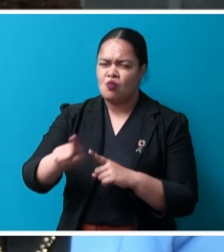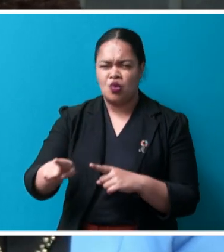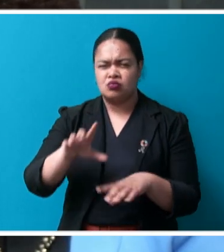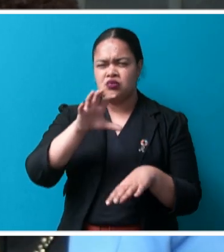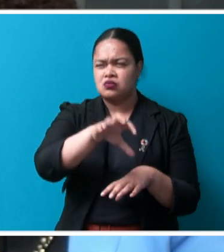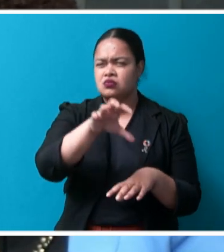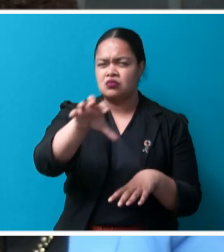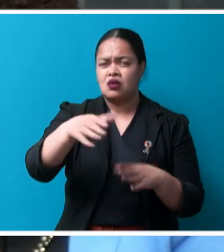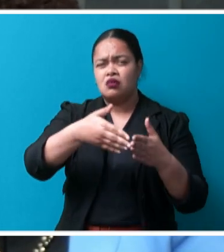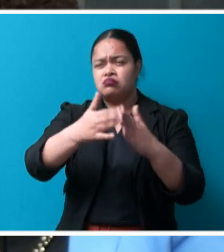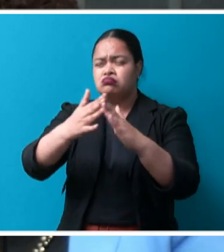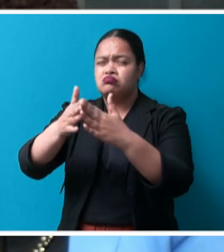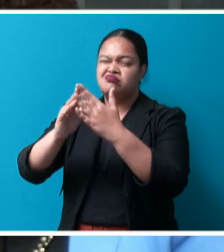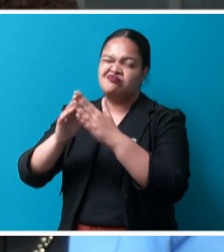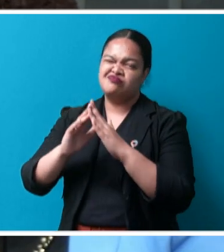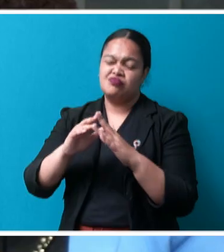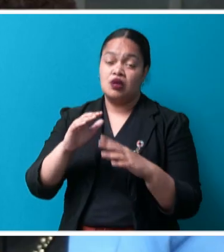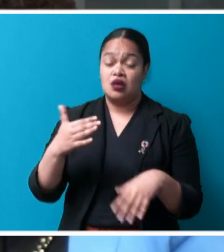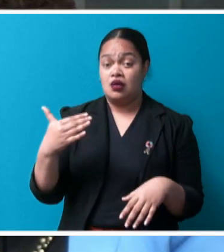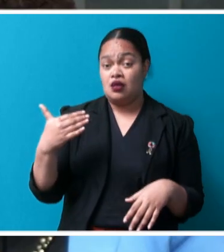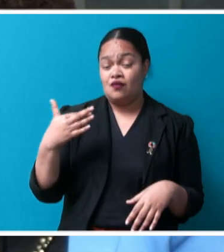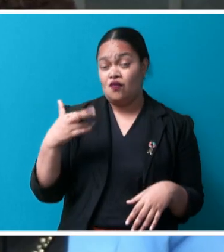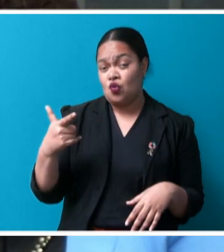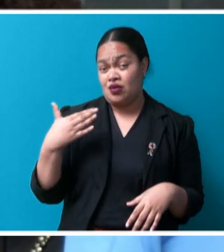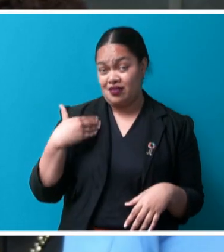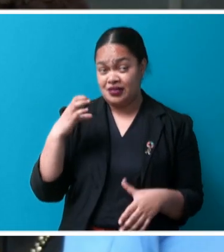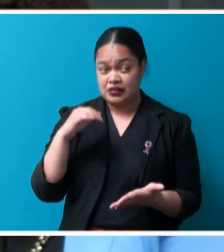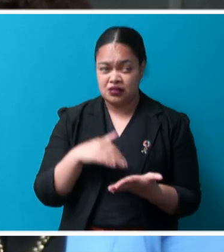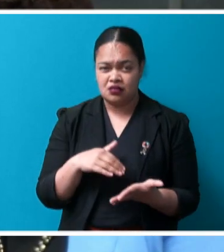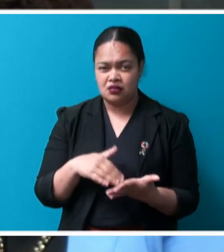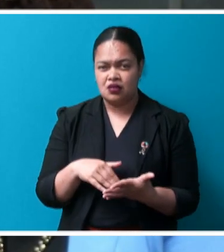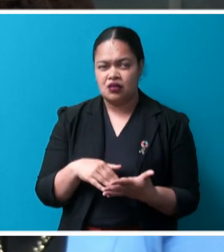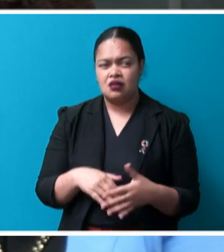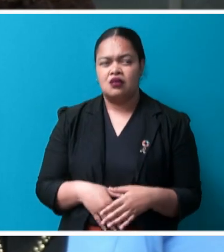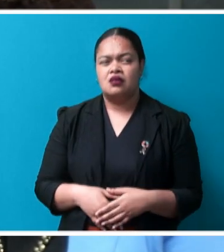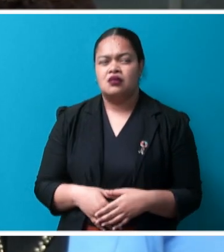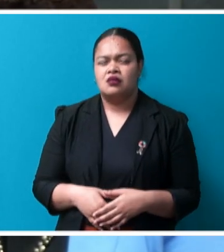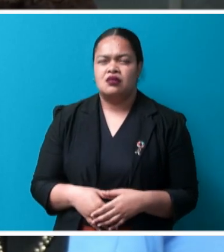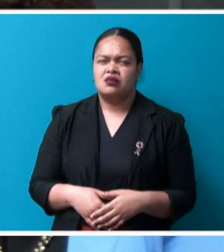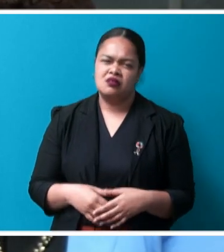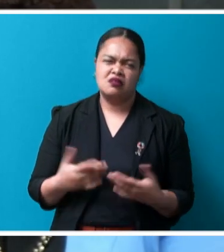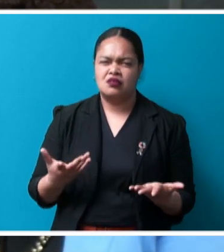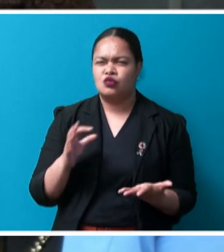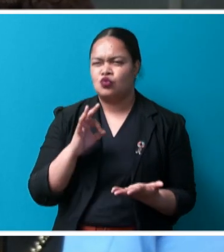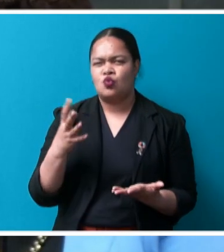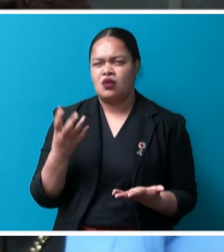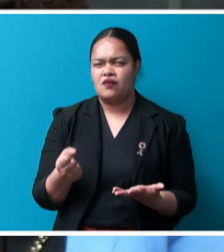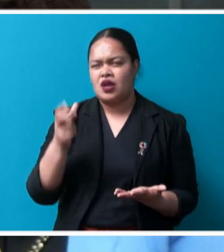been upgraded from nursing station to health centers. No, they were just in name. There was no accommodating